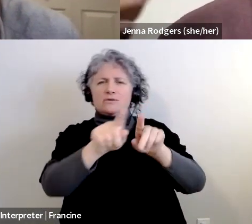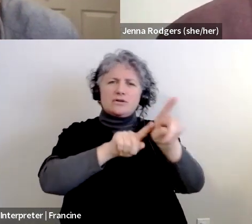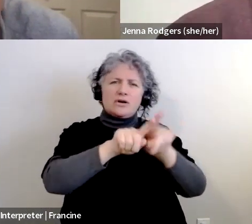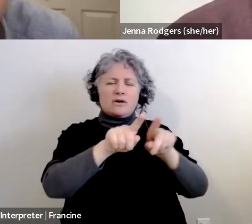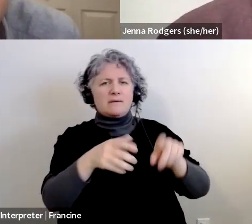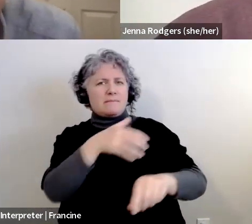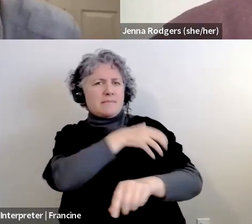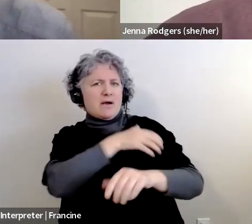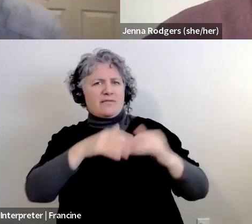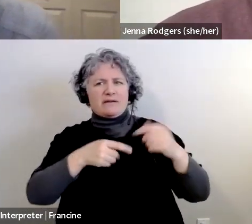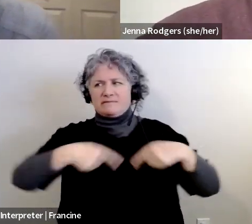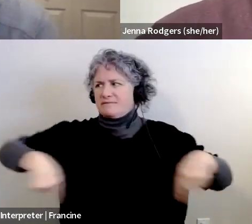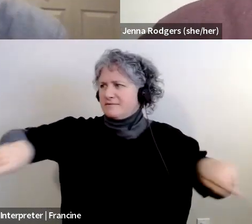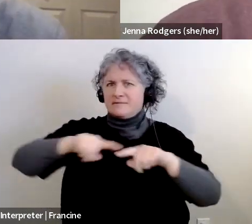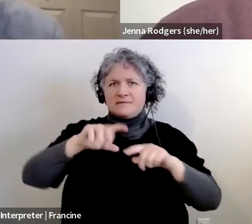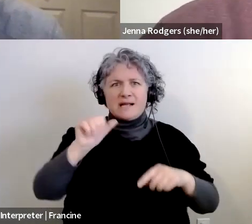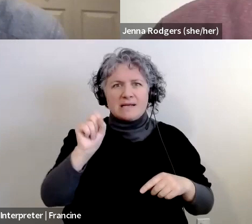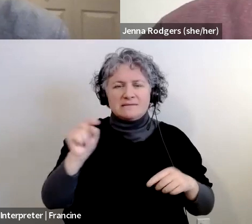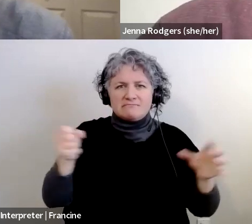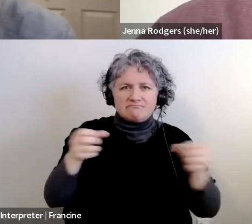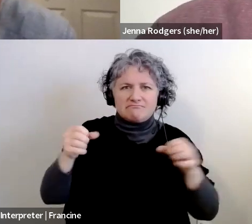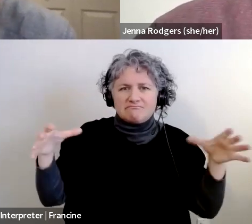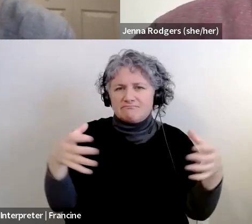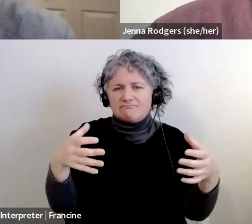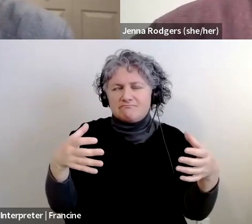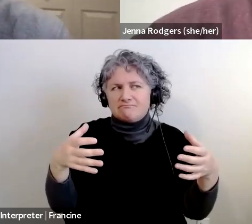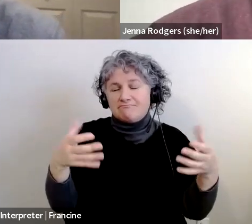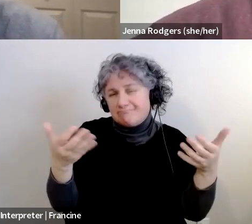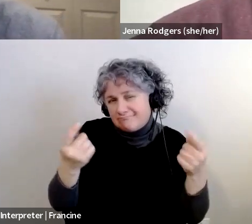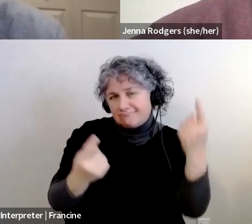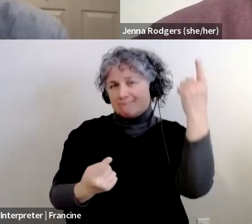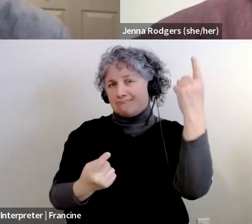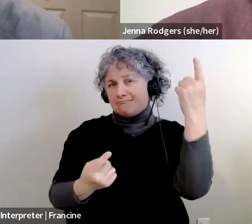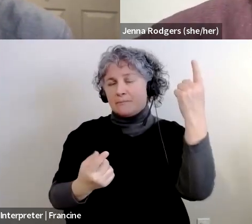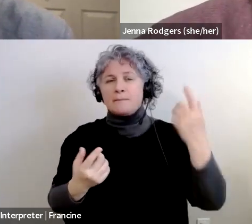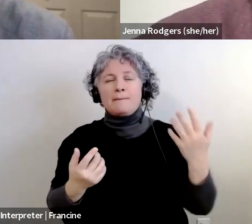than the rest of the cast. And that can come down to,